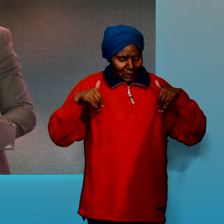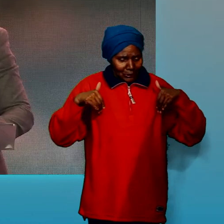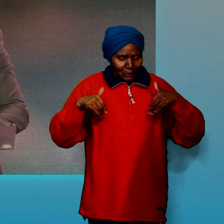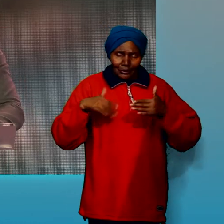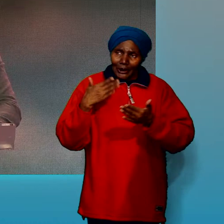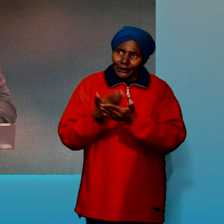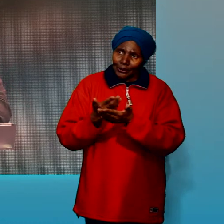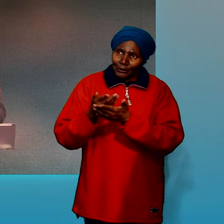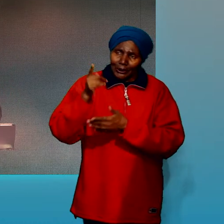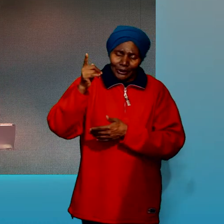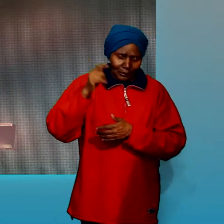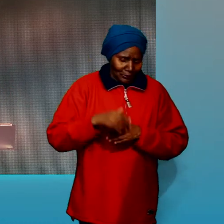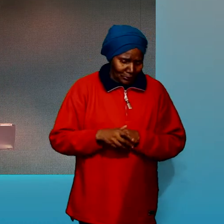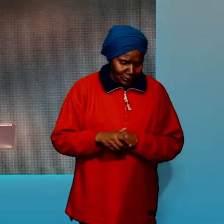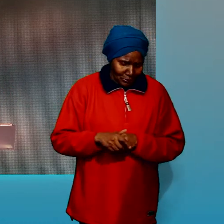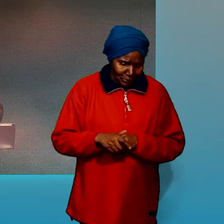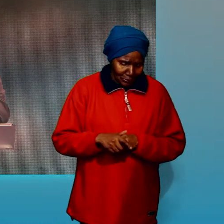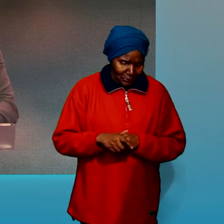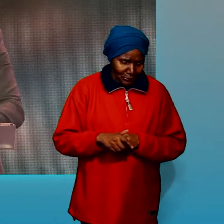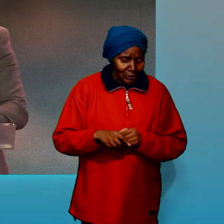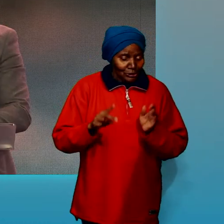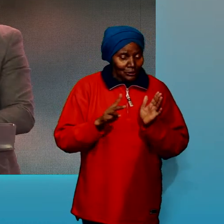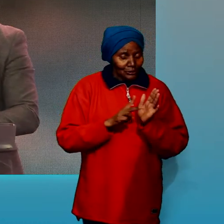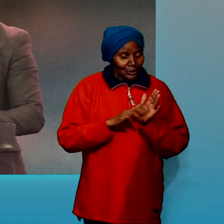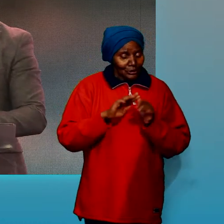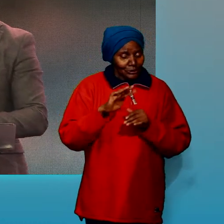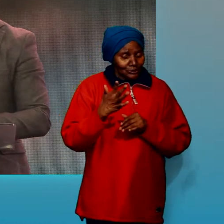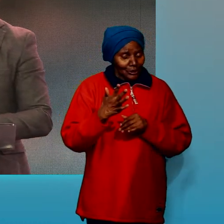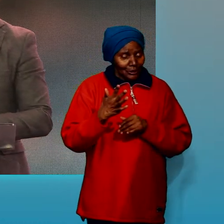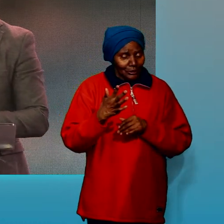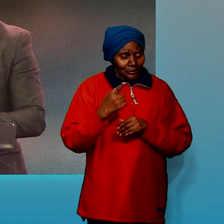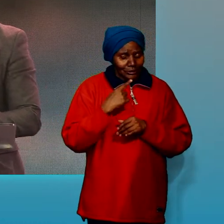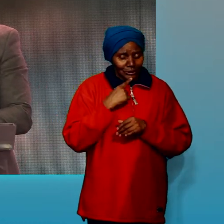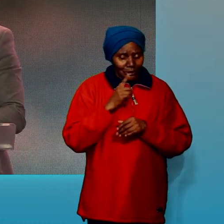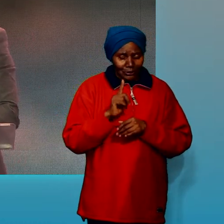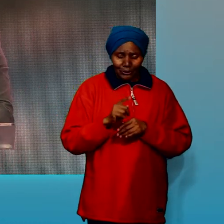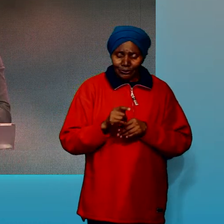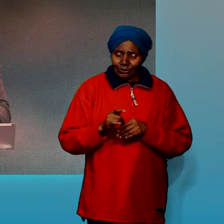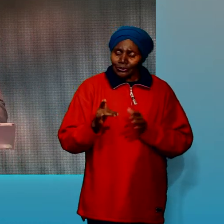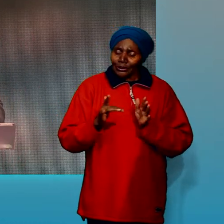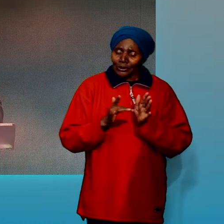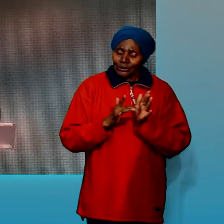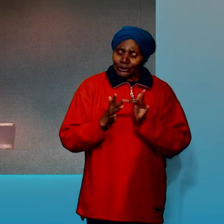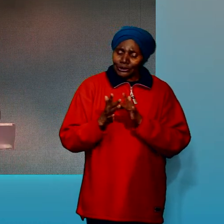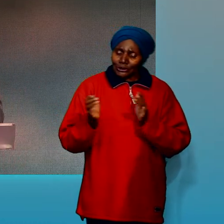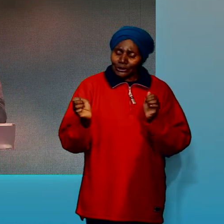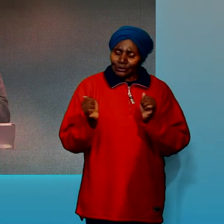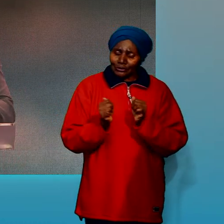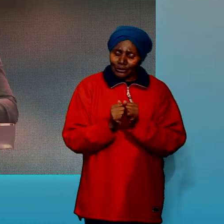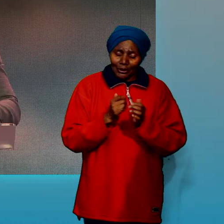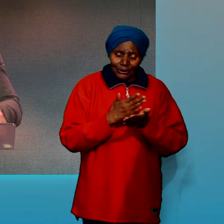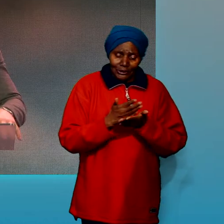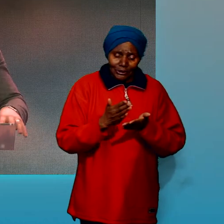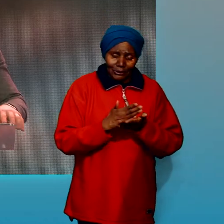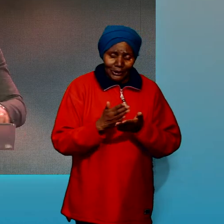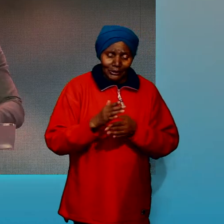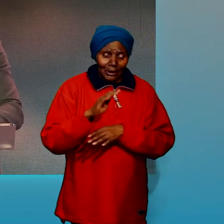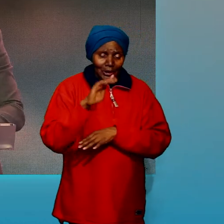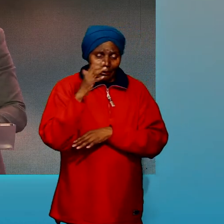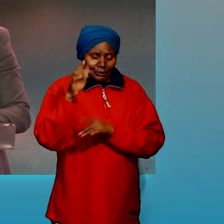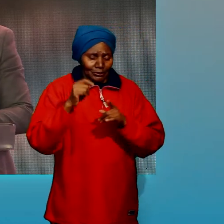obedience. And what you can see in verse 5 is that Jesus is confirming and clarifying that the branches are